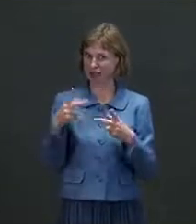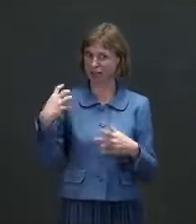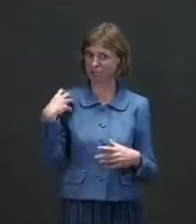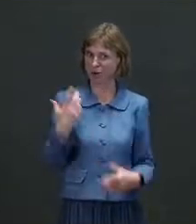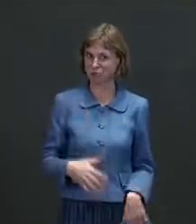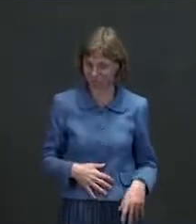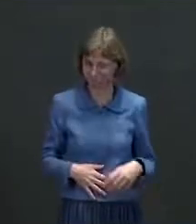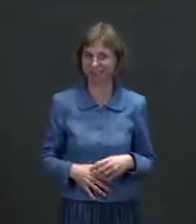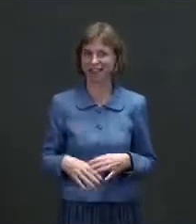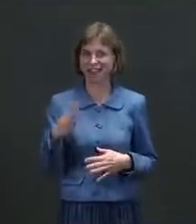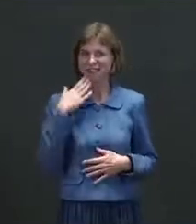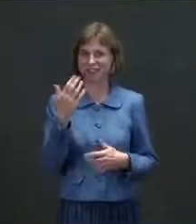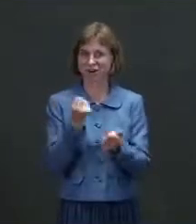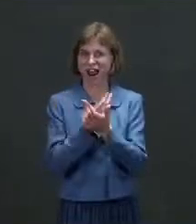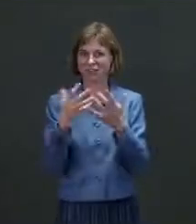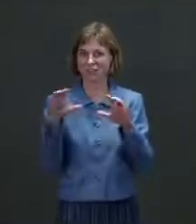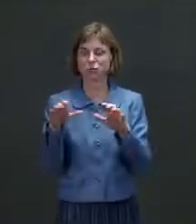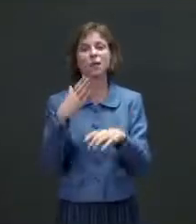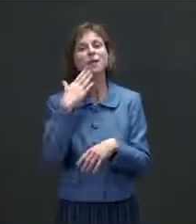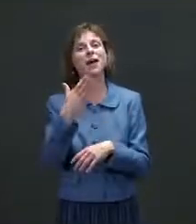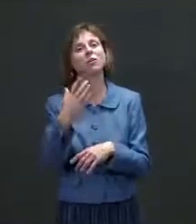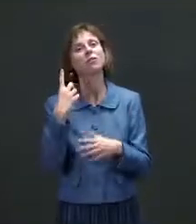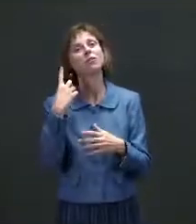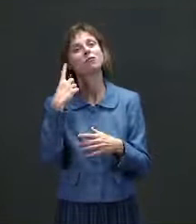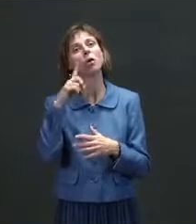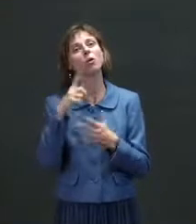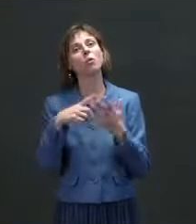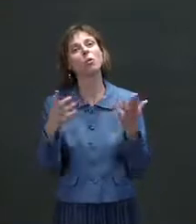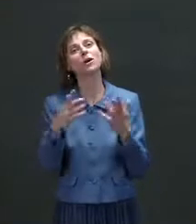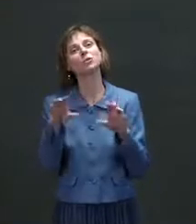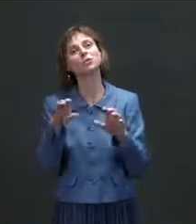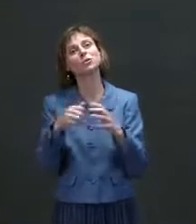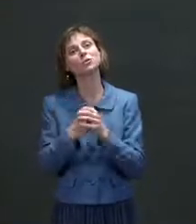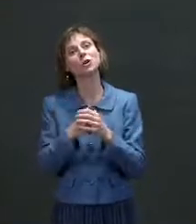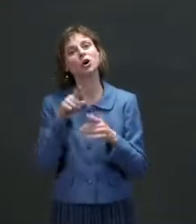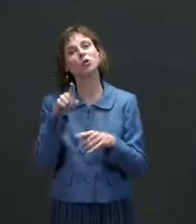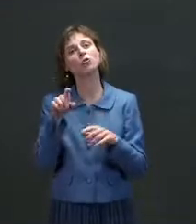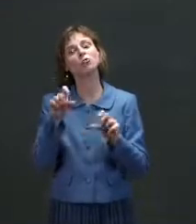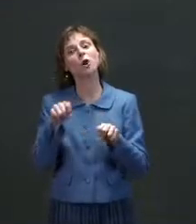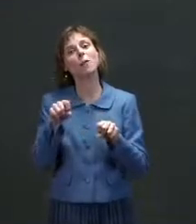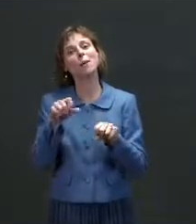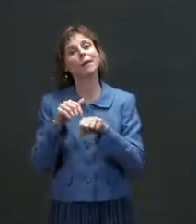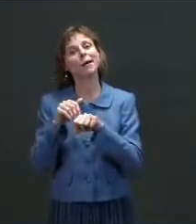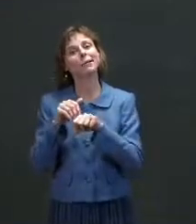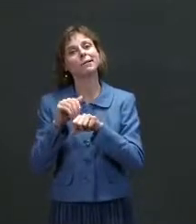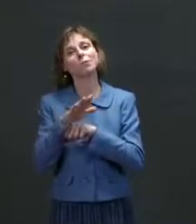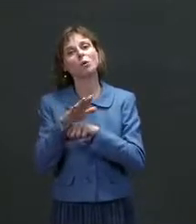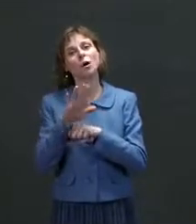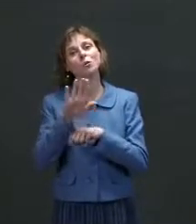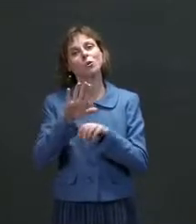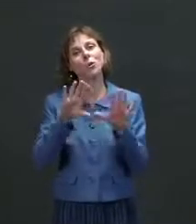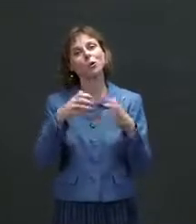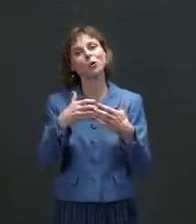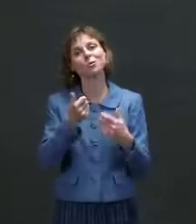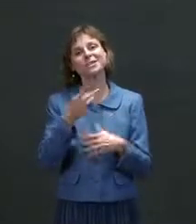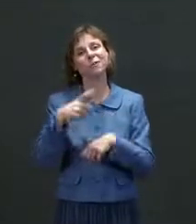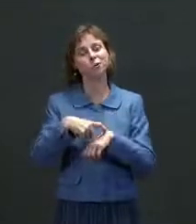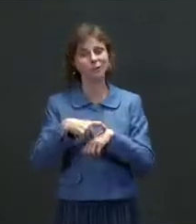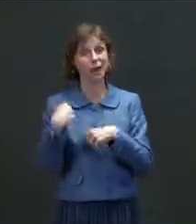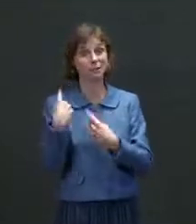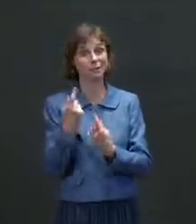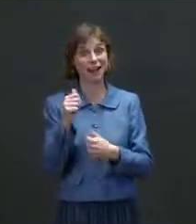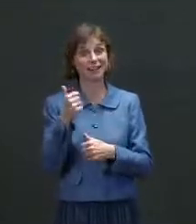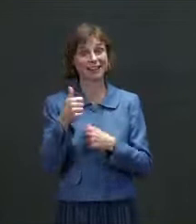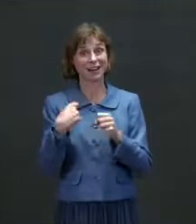and thank you for what you do. You've probably been deployed with your group several times in the last 10